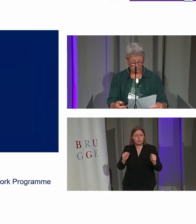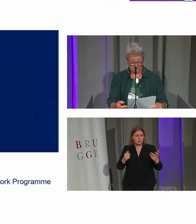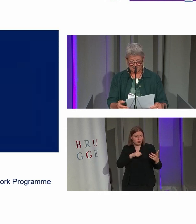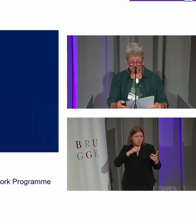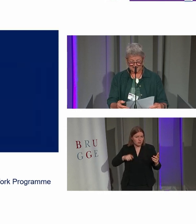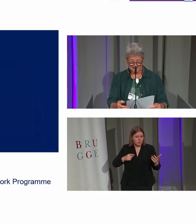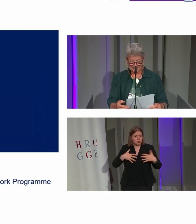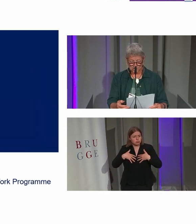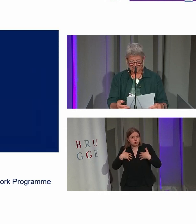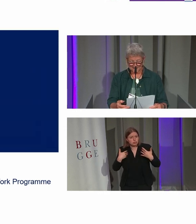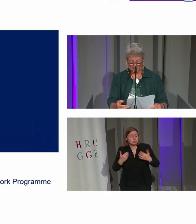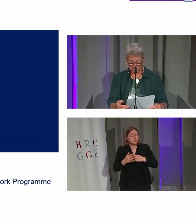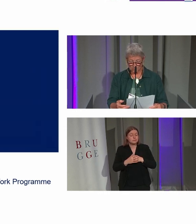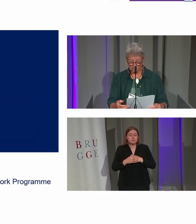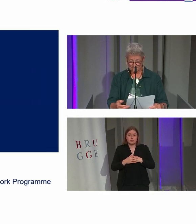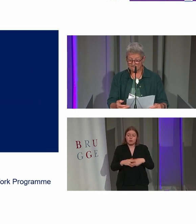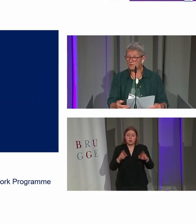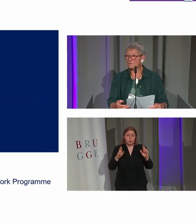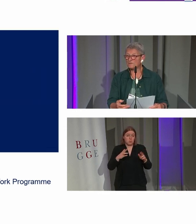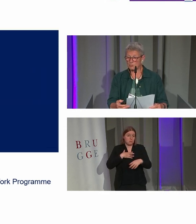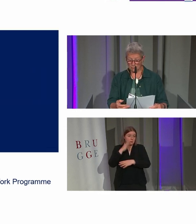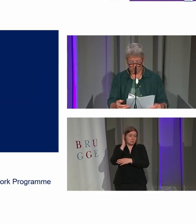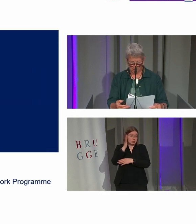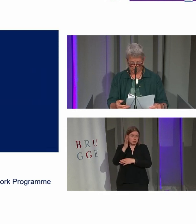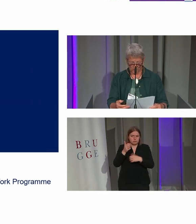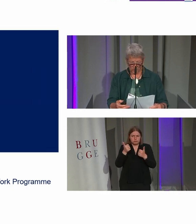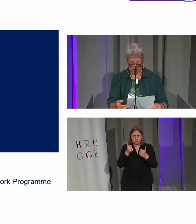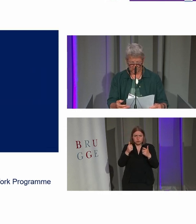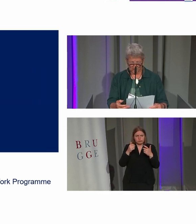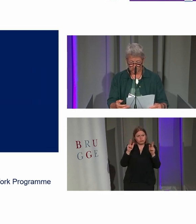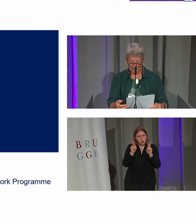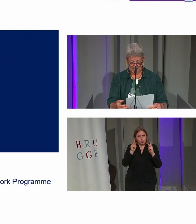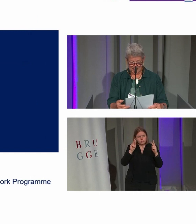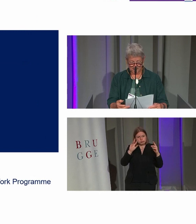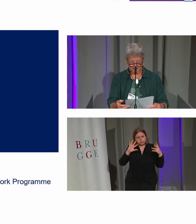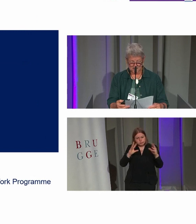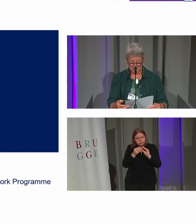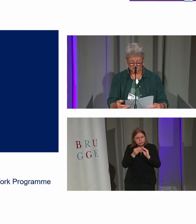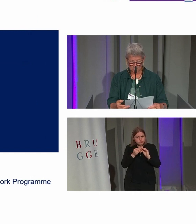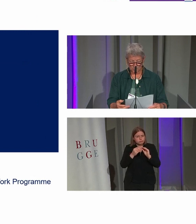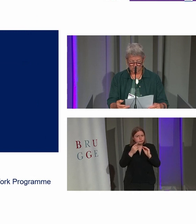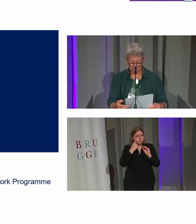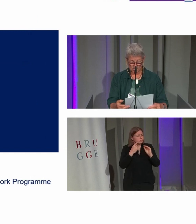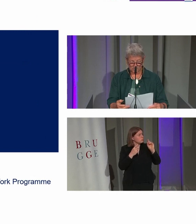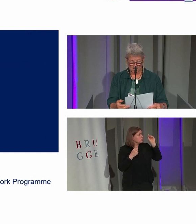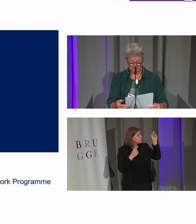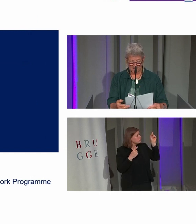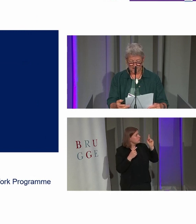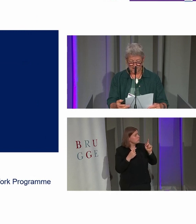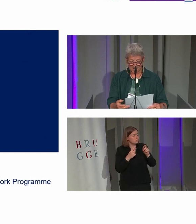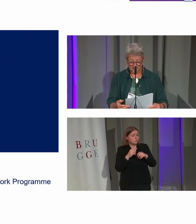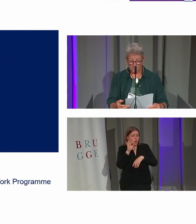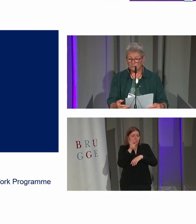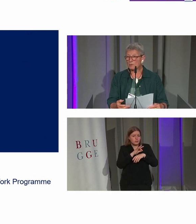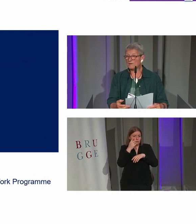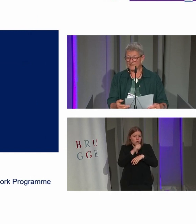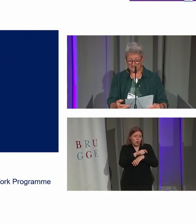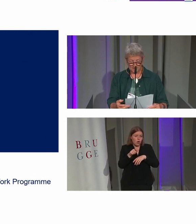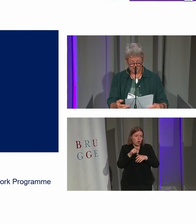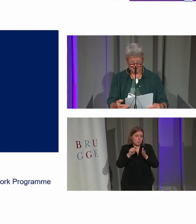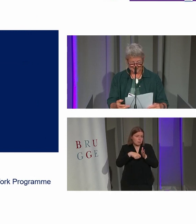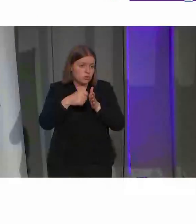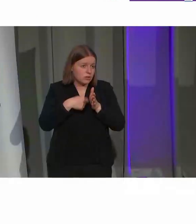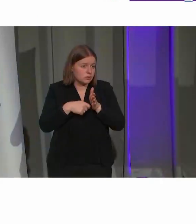I hope that my presentation has given you a brief overview of the work of the UIA Architecture for All Work programme, the role